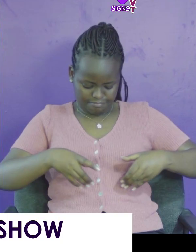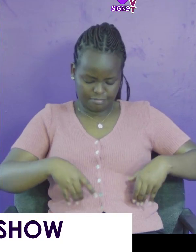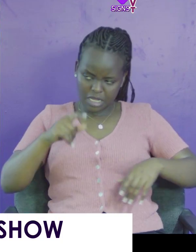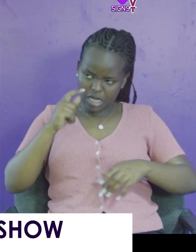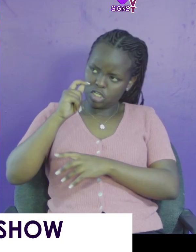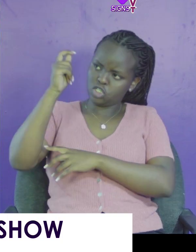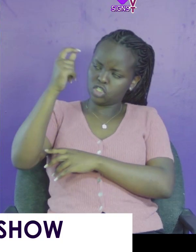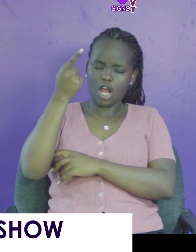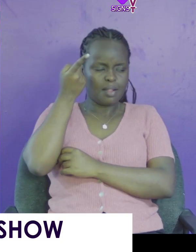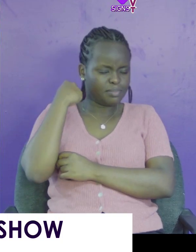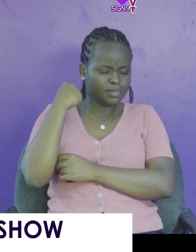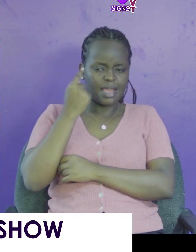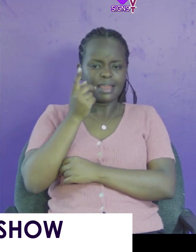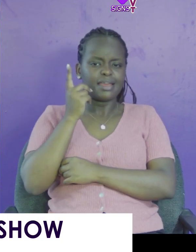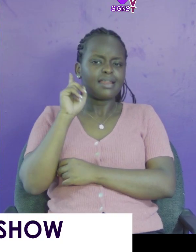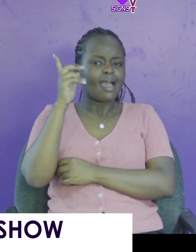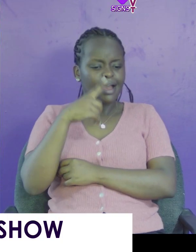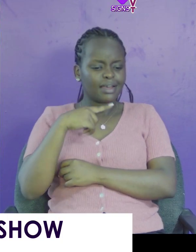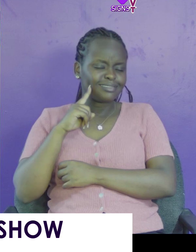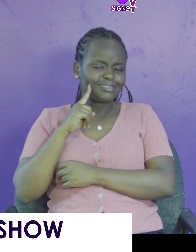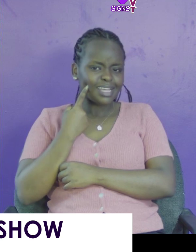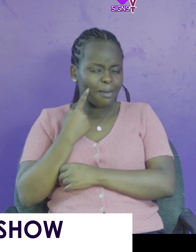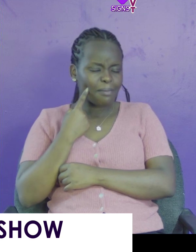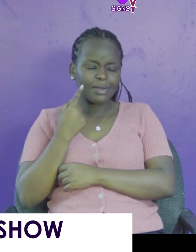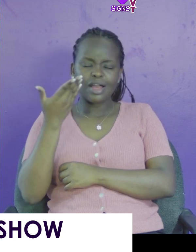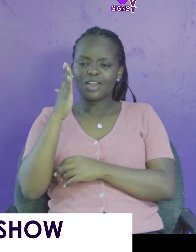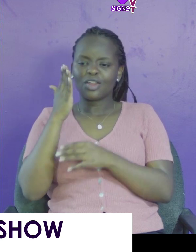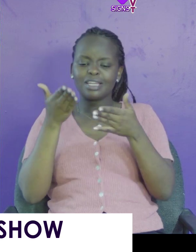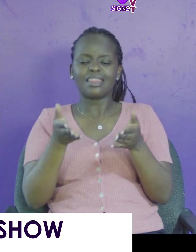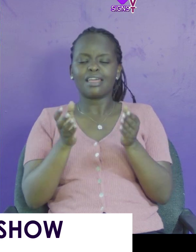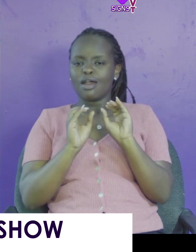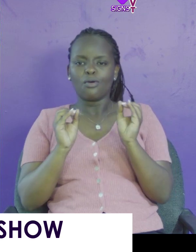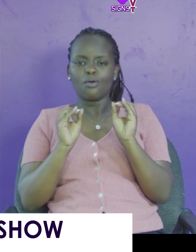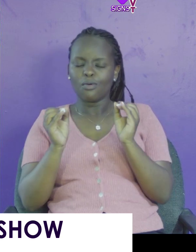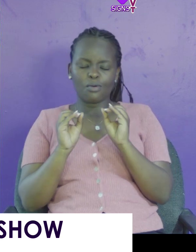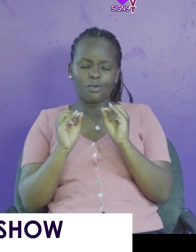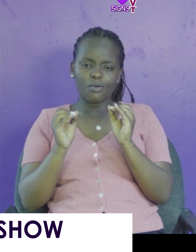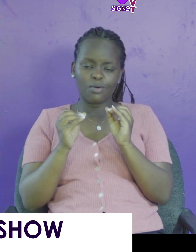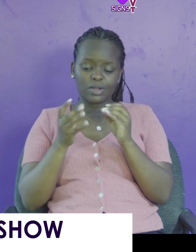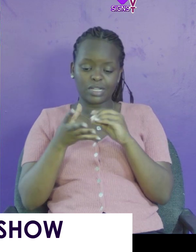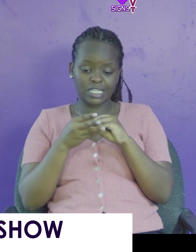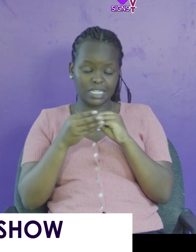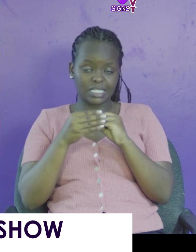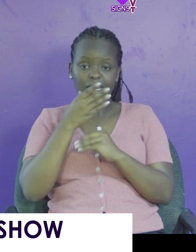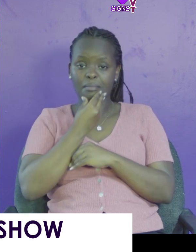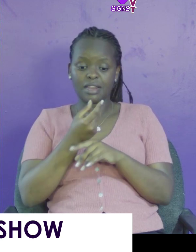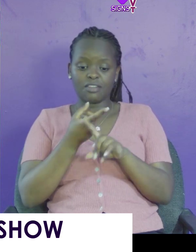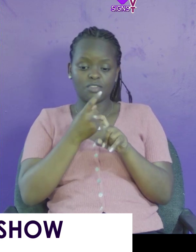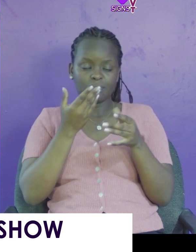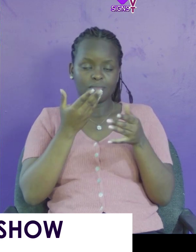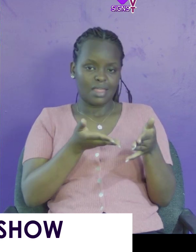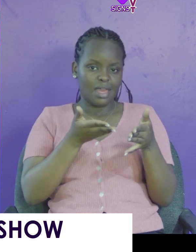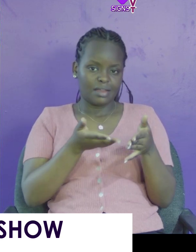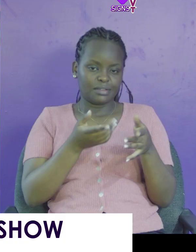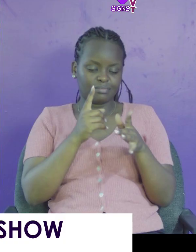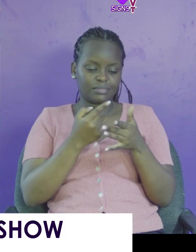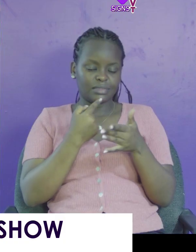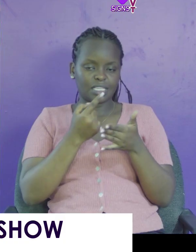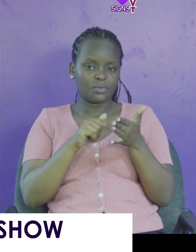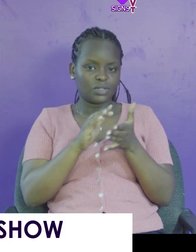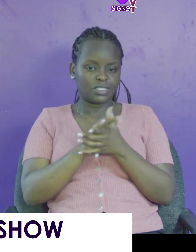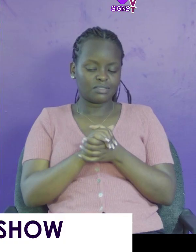handsome. That wasn't there. He just created a man, and that man was called Adam. And so from that, in fact, what it says is that he